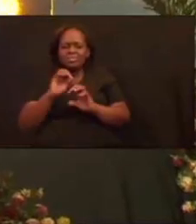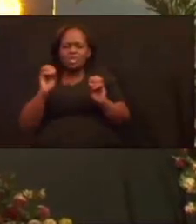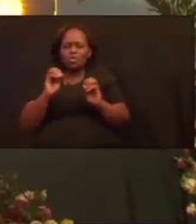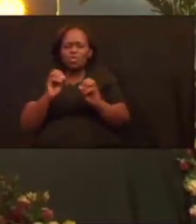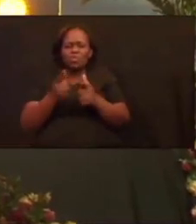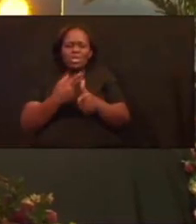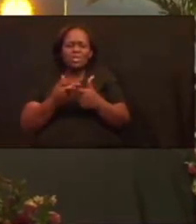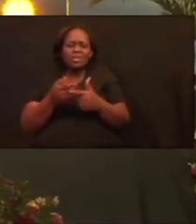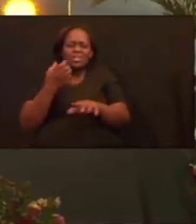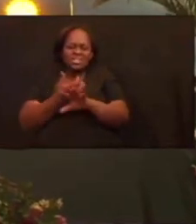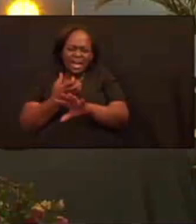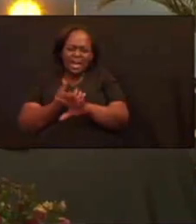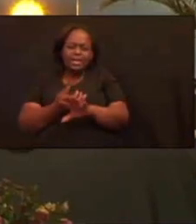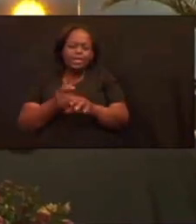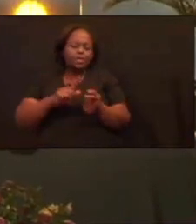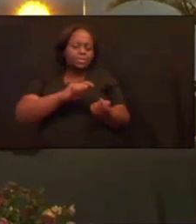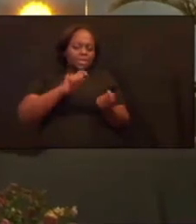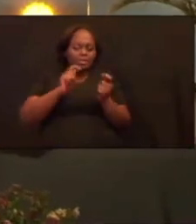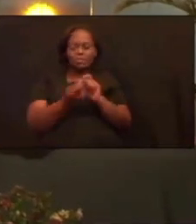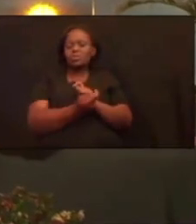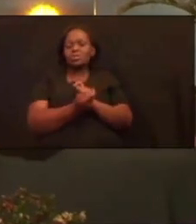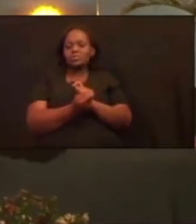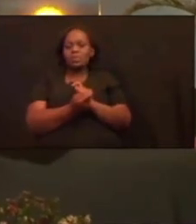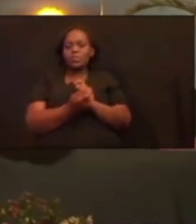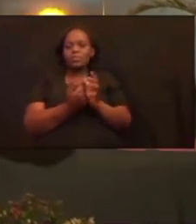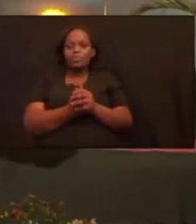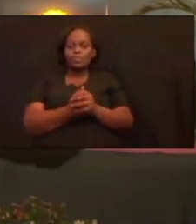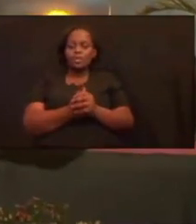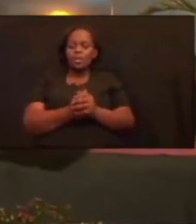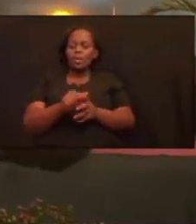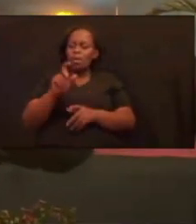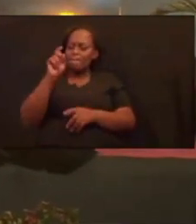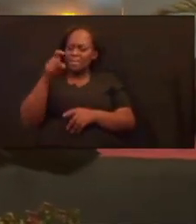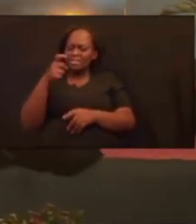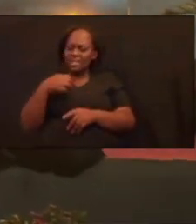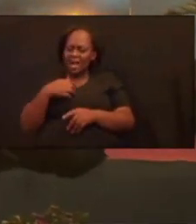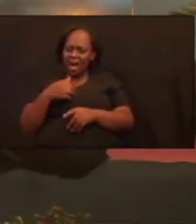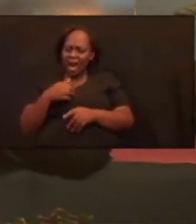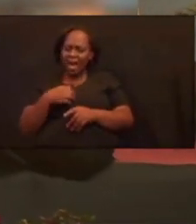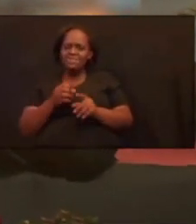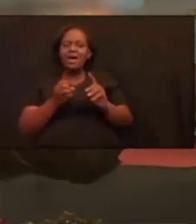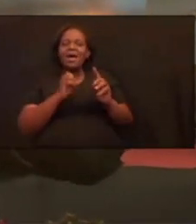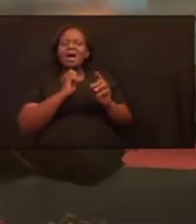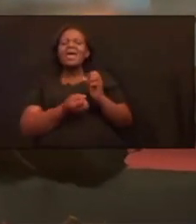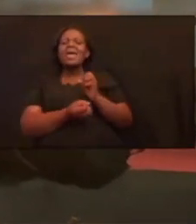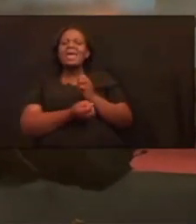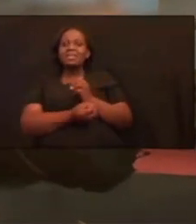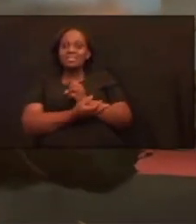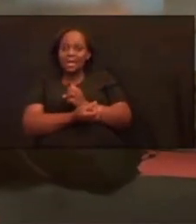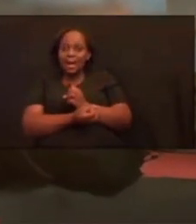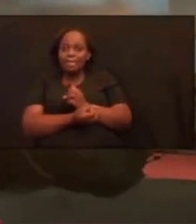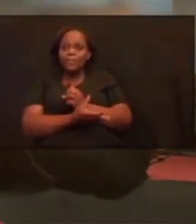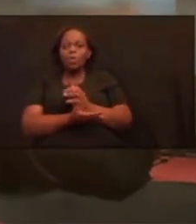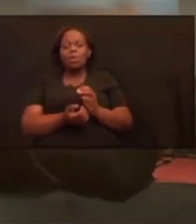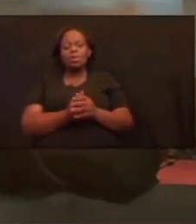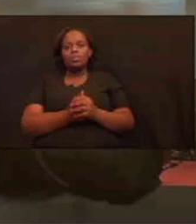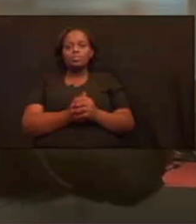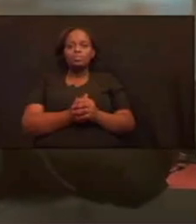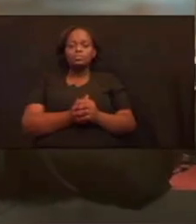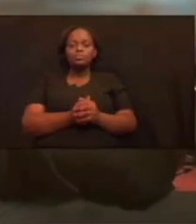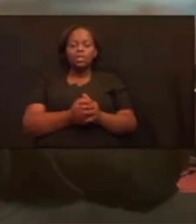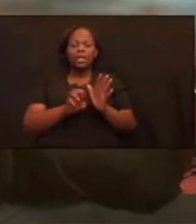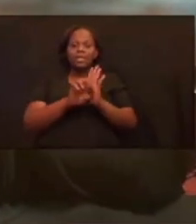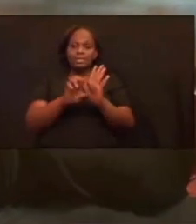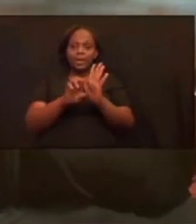Transformation is difficult without references. There must be a reference. It says, follow them who through faith and